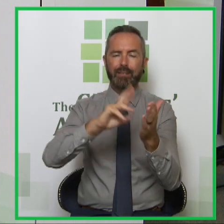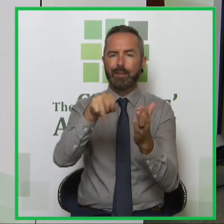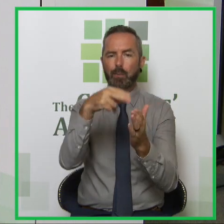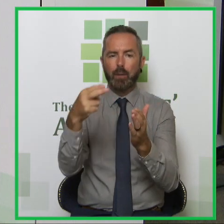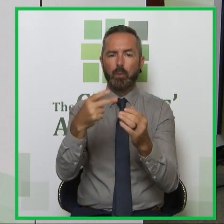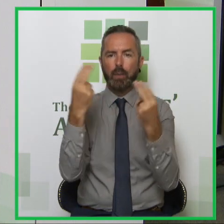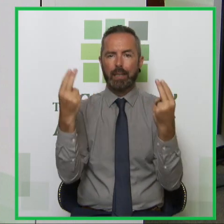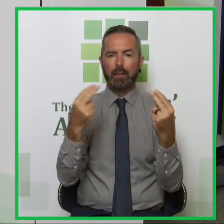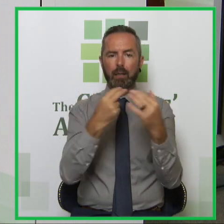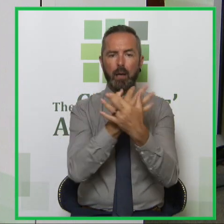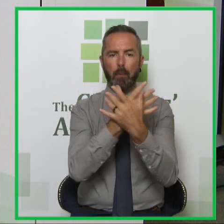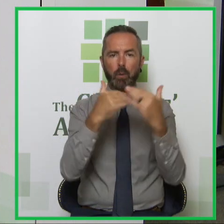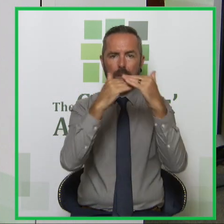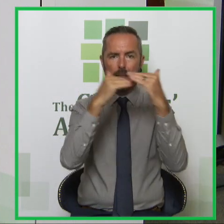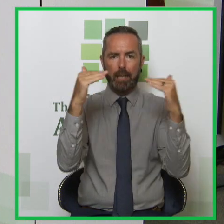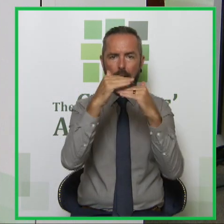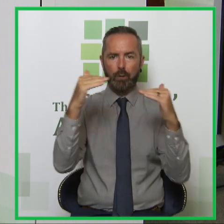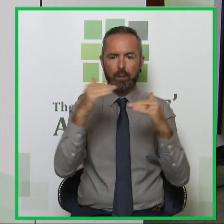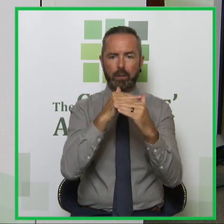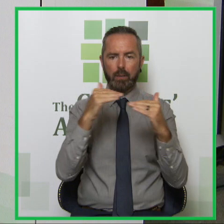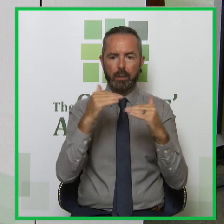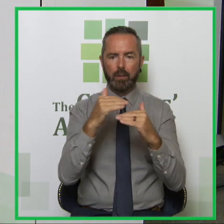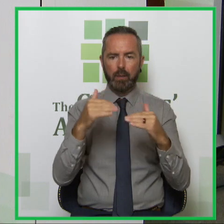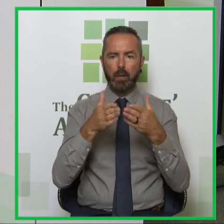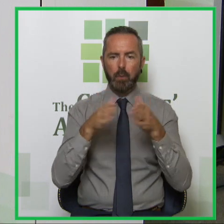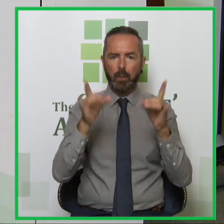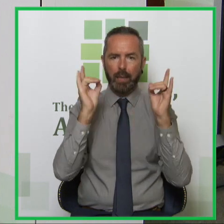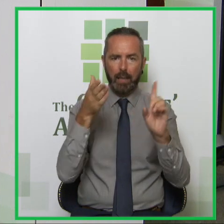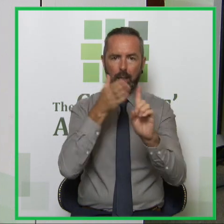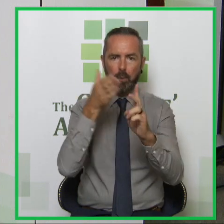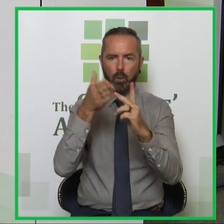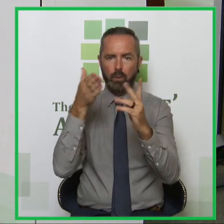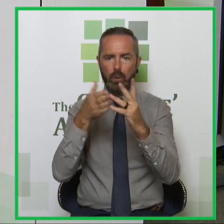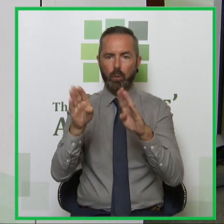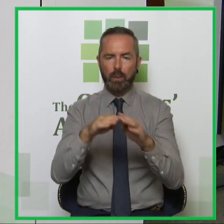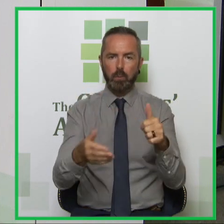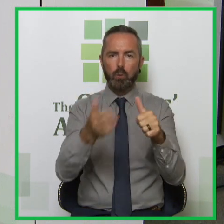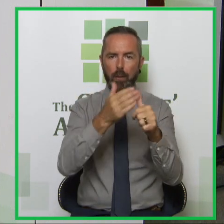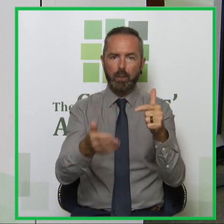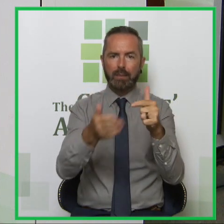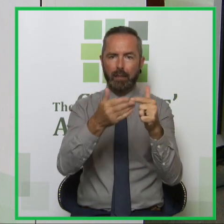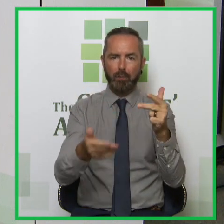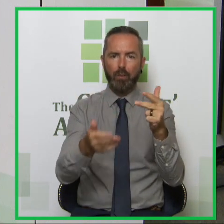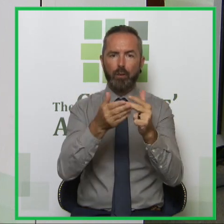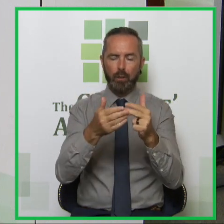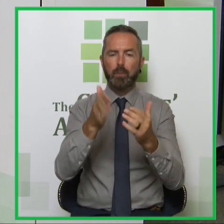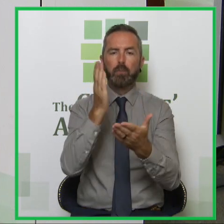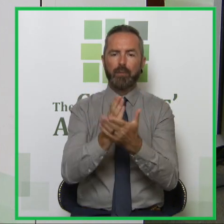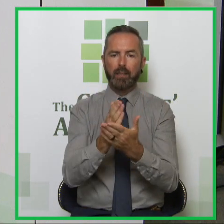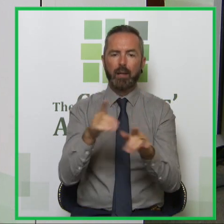multi-layered public health approach with primary, secondary and tertiary prevention. And also in public health,